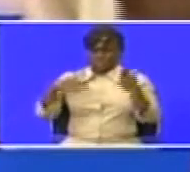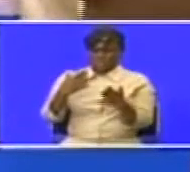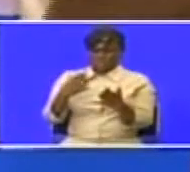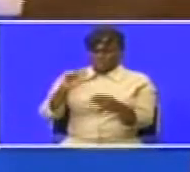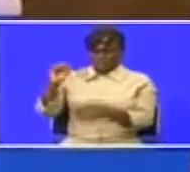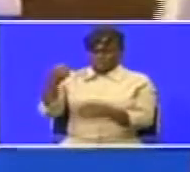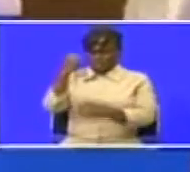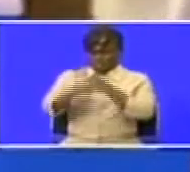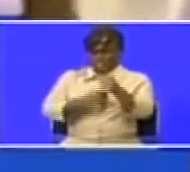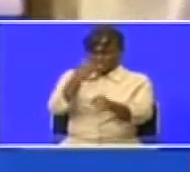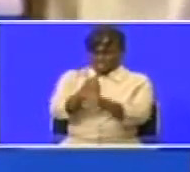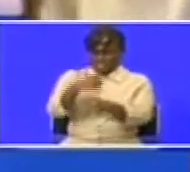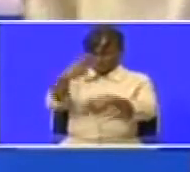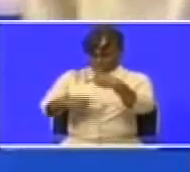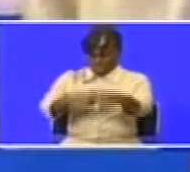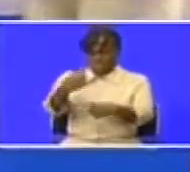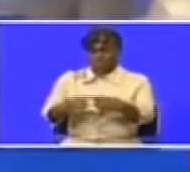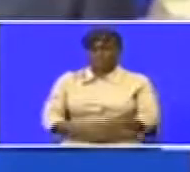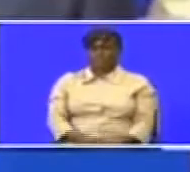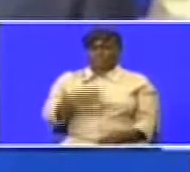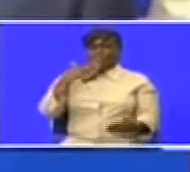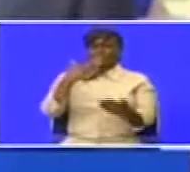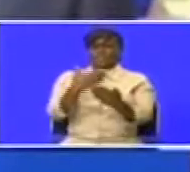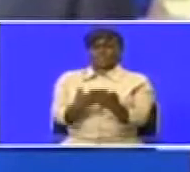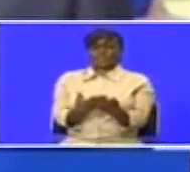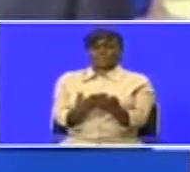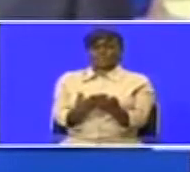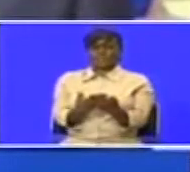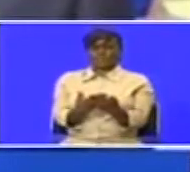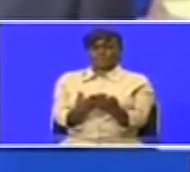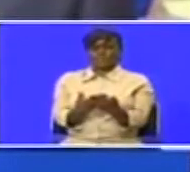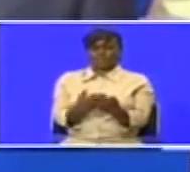its 5th year, Ben. Thank you,